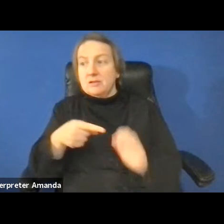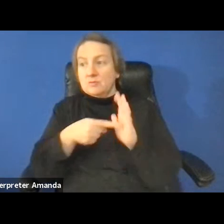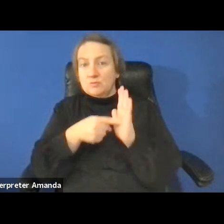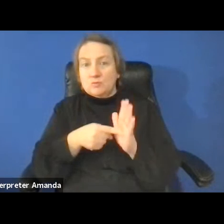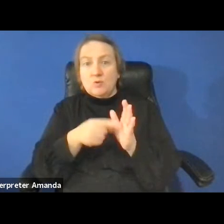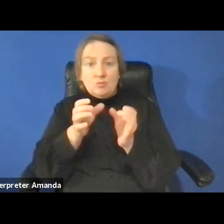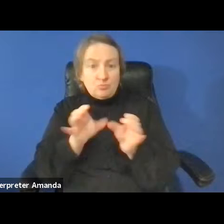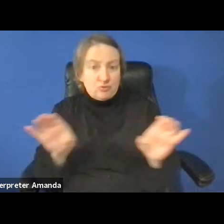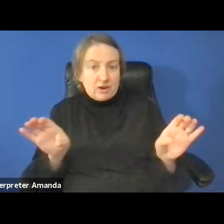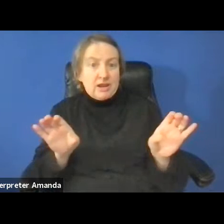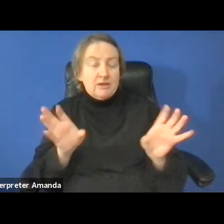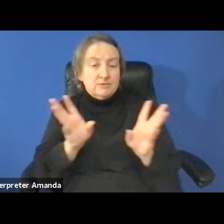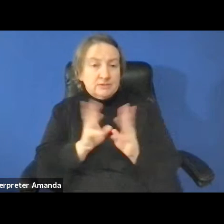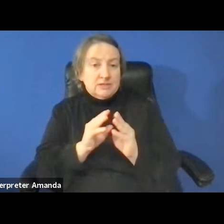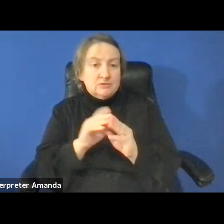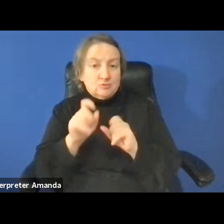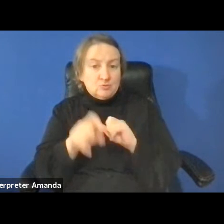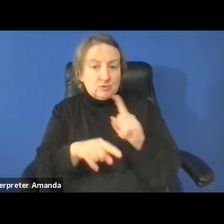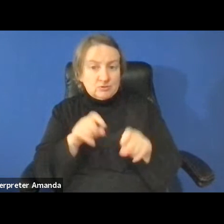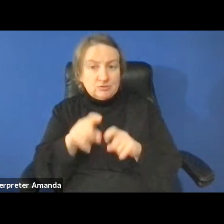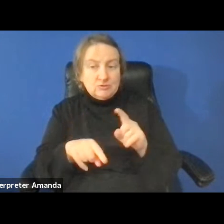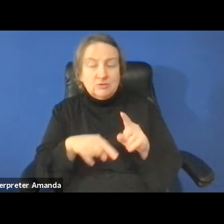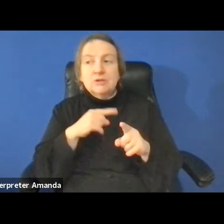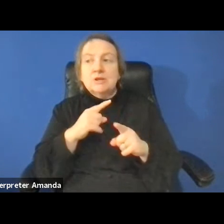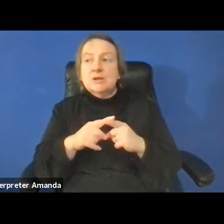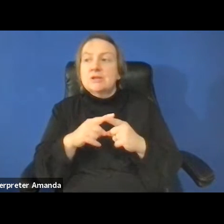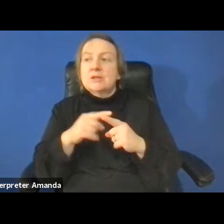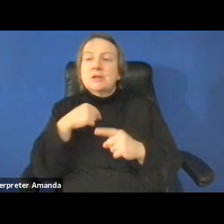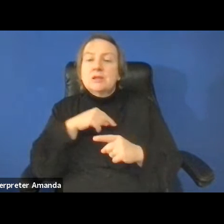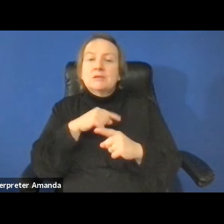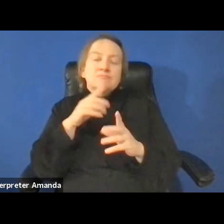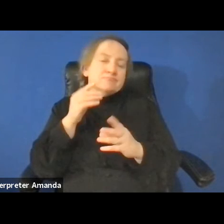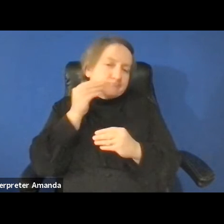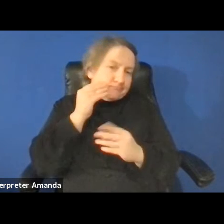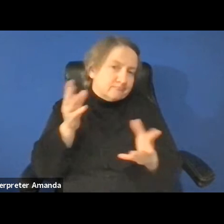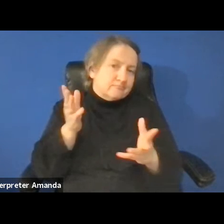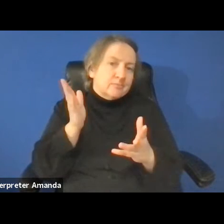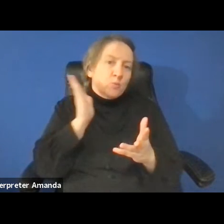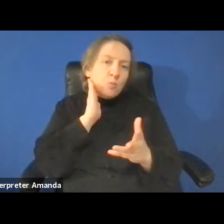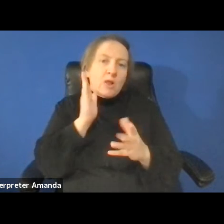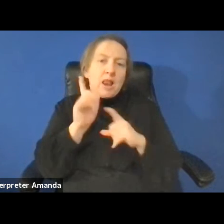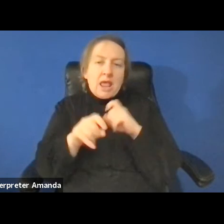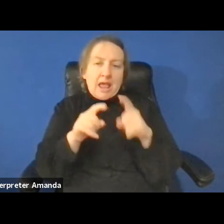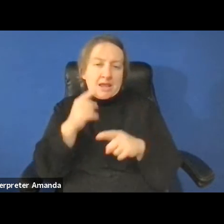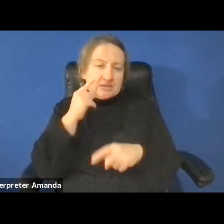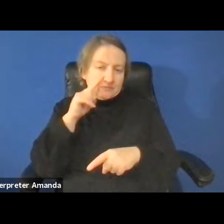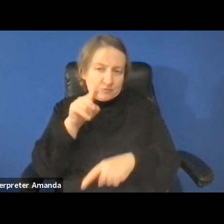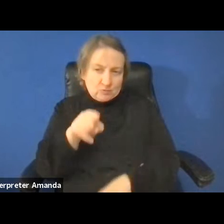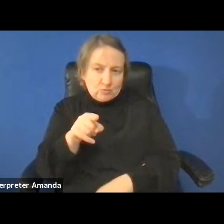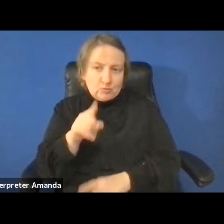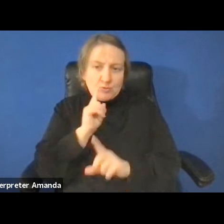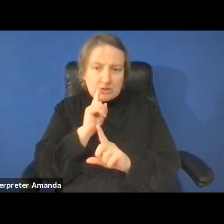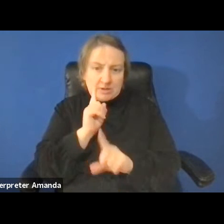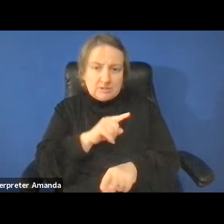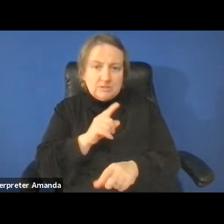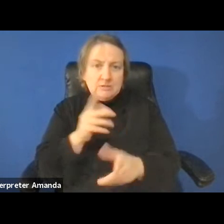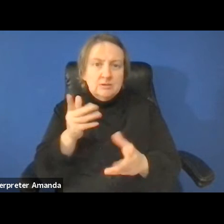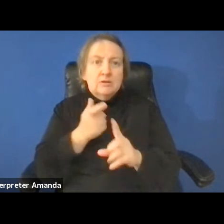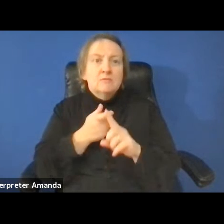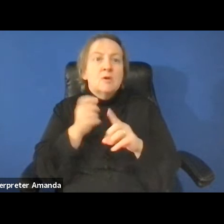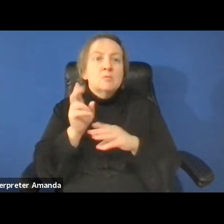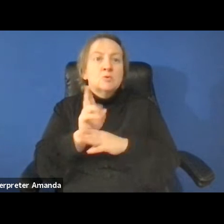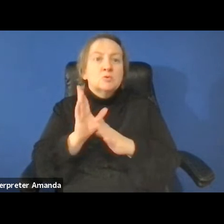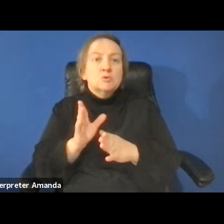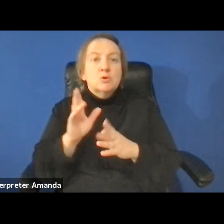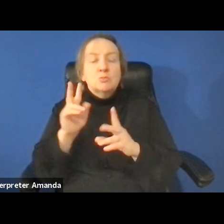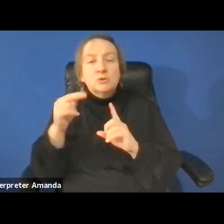breakout session questions, and then we will, just so you know what we're going to be asking for you. Basically, from a user perspective,